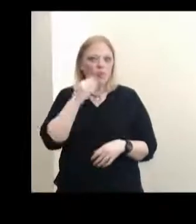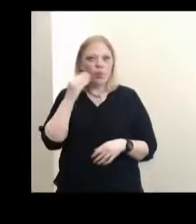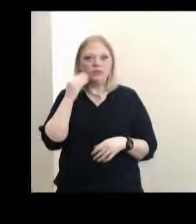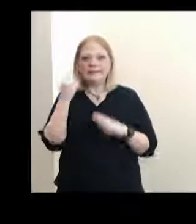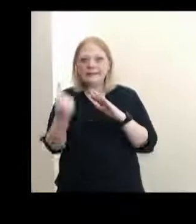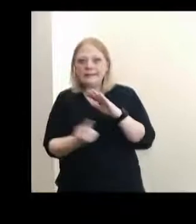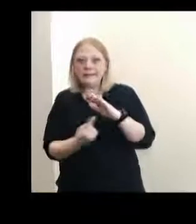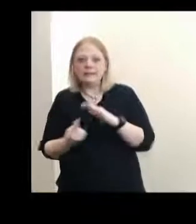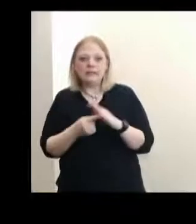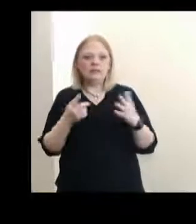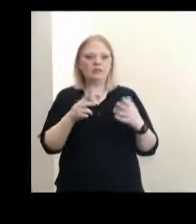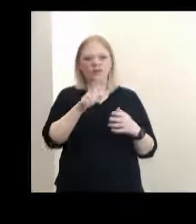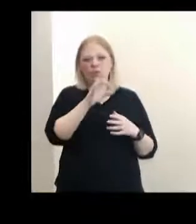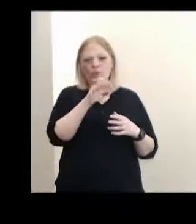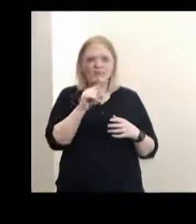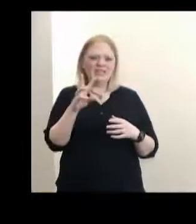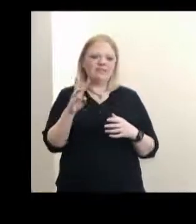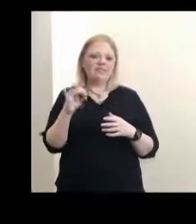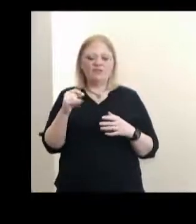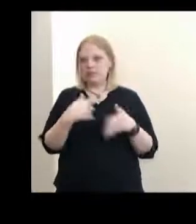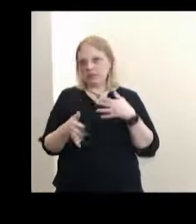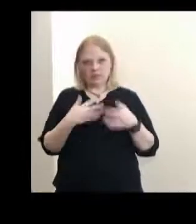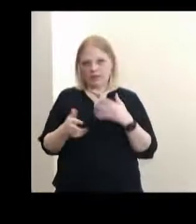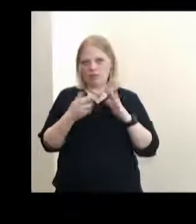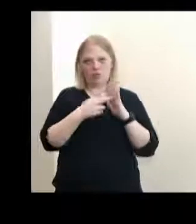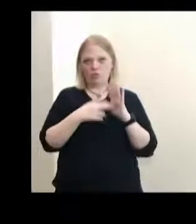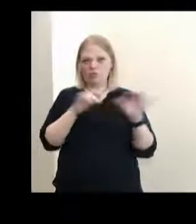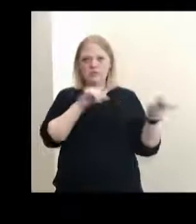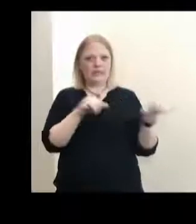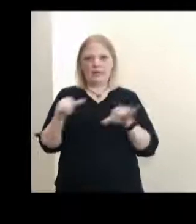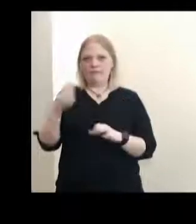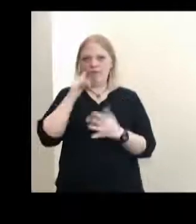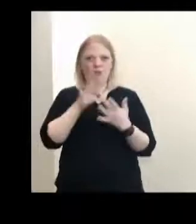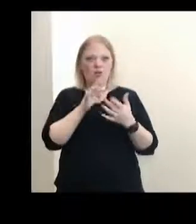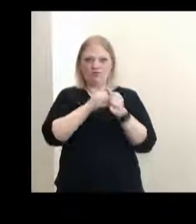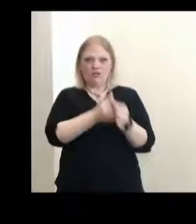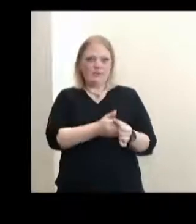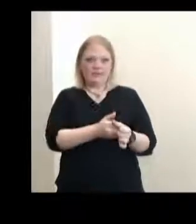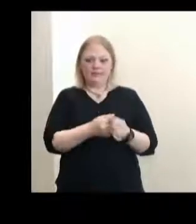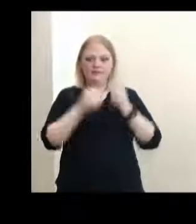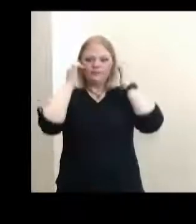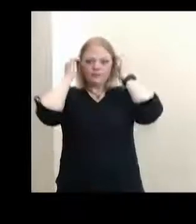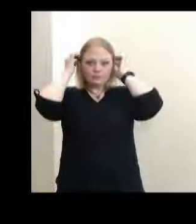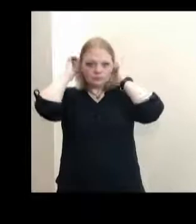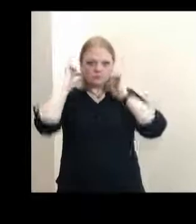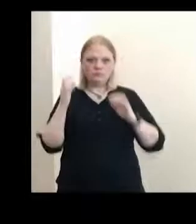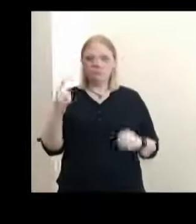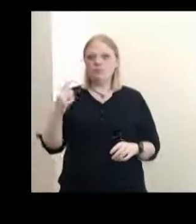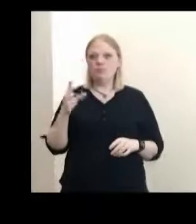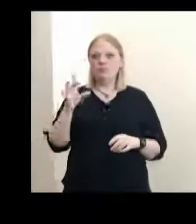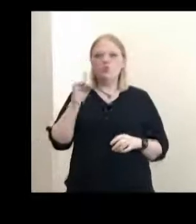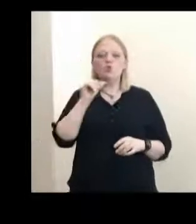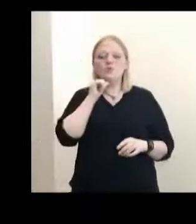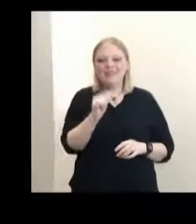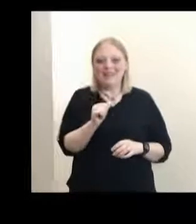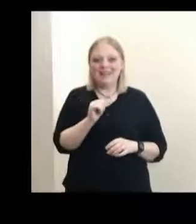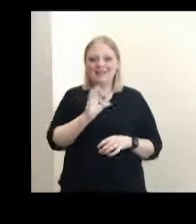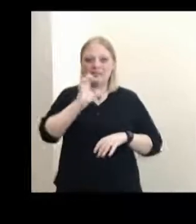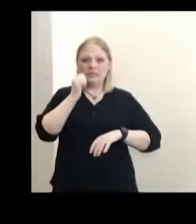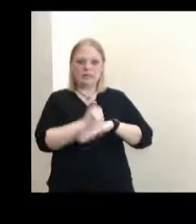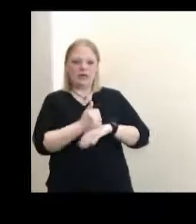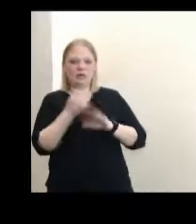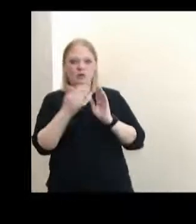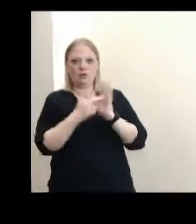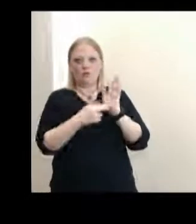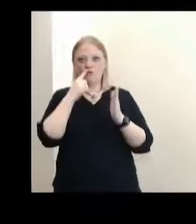are 3 feet apart or 6 feet apart. The rules are the same for contact tracing. And we do not set the rules for